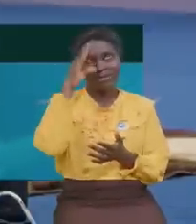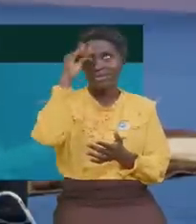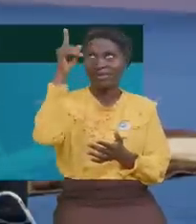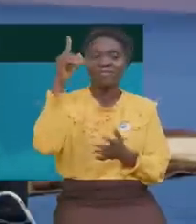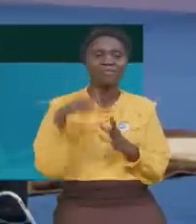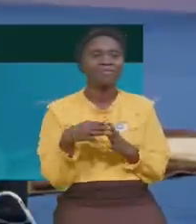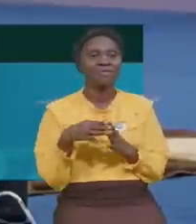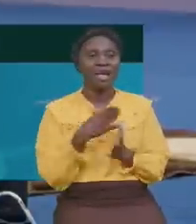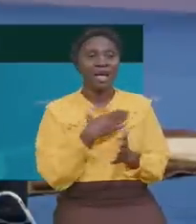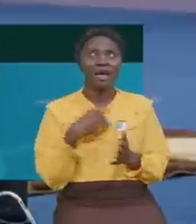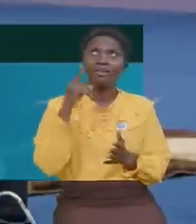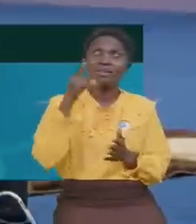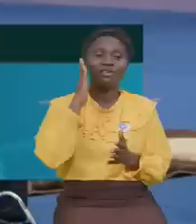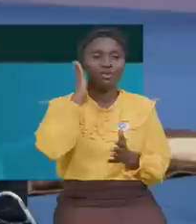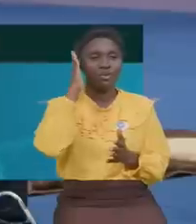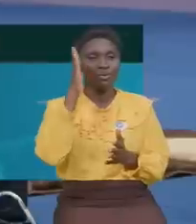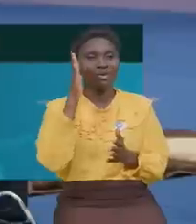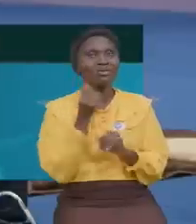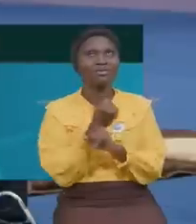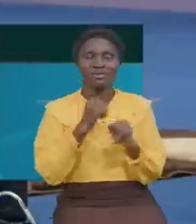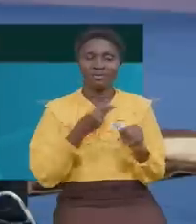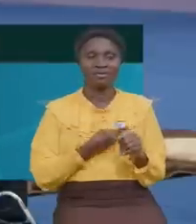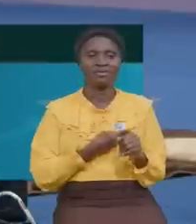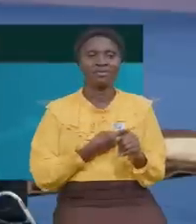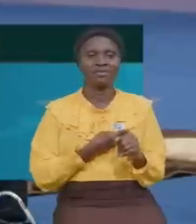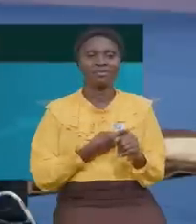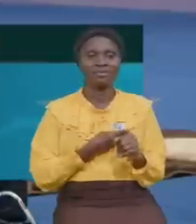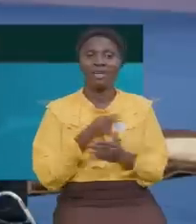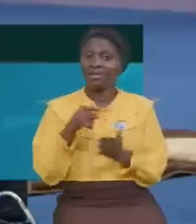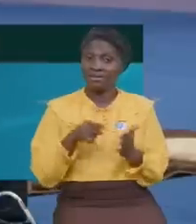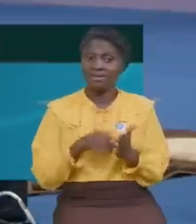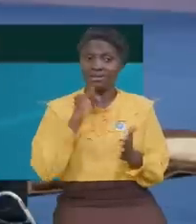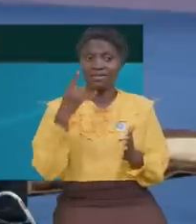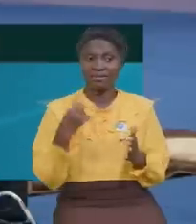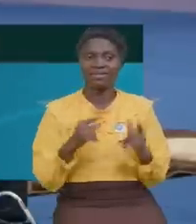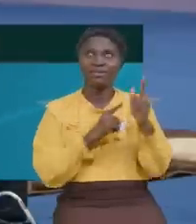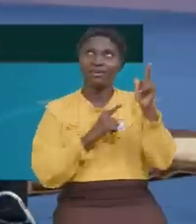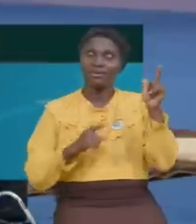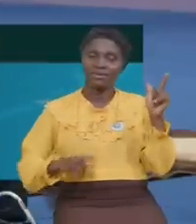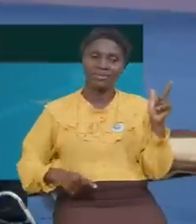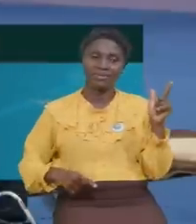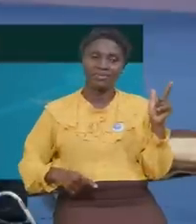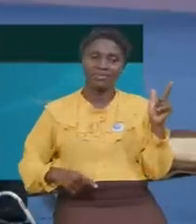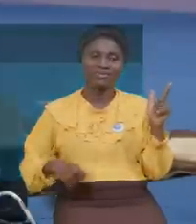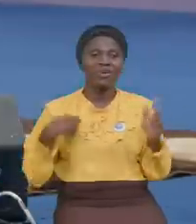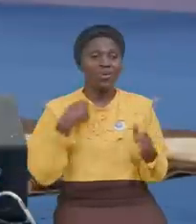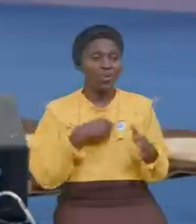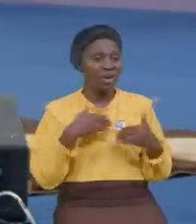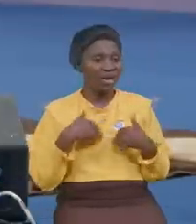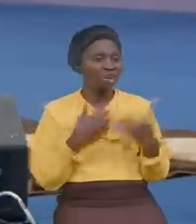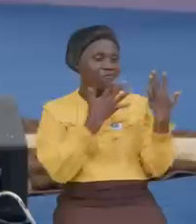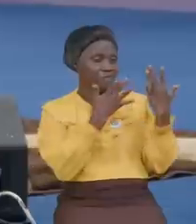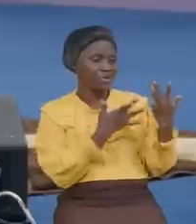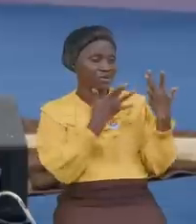he will save us. This is the Lord. We have